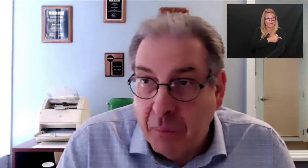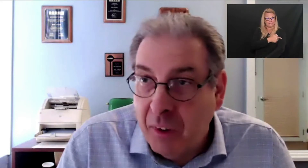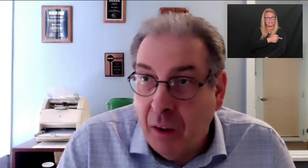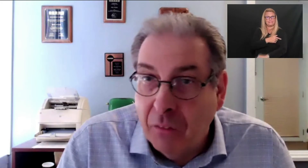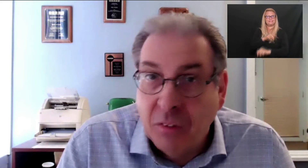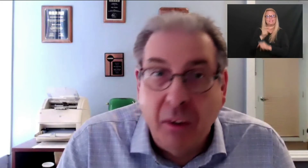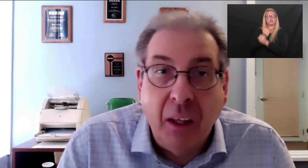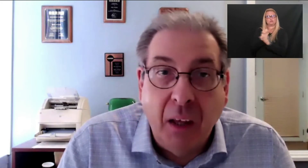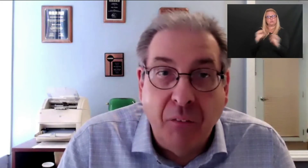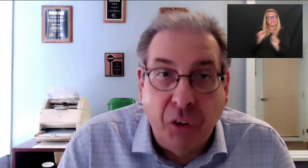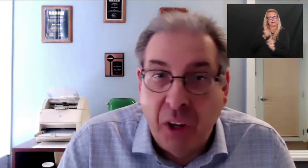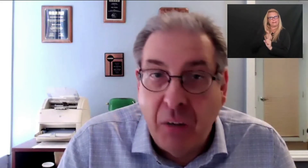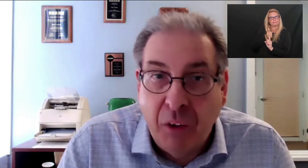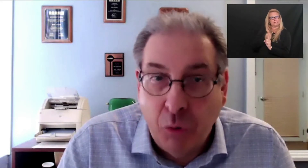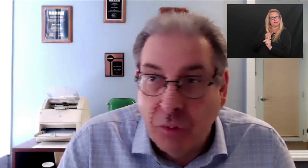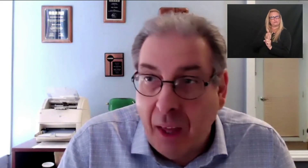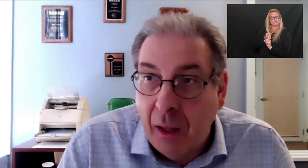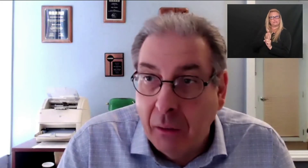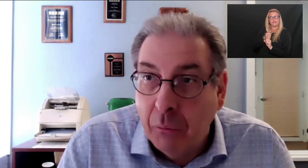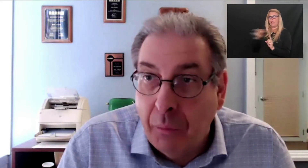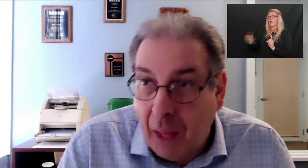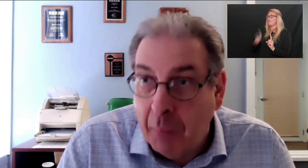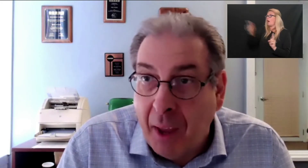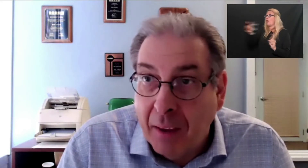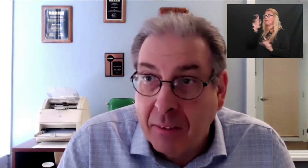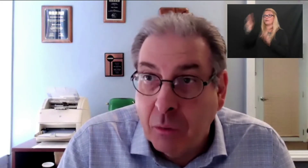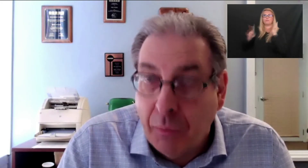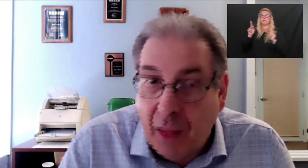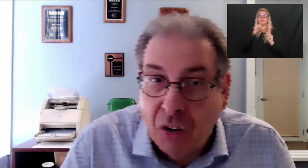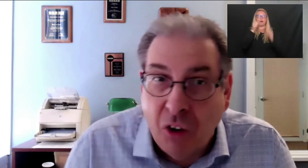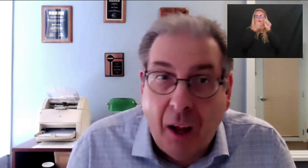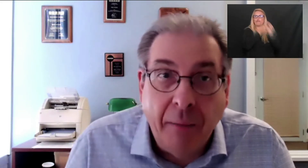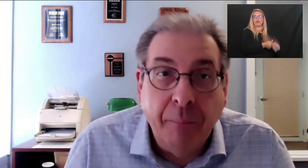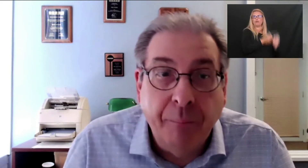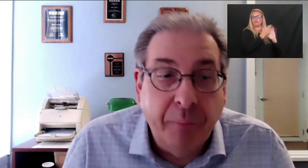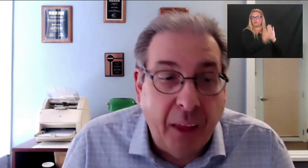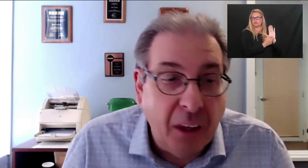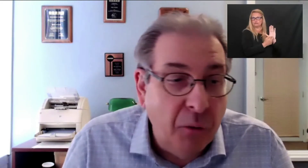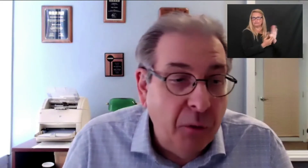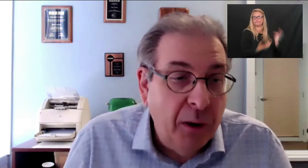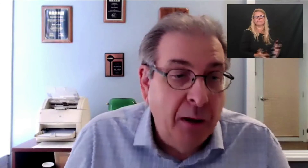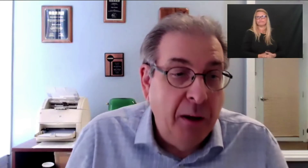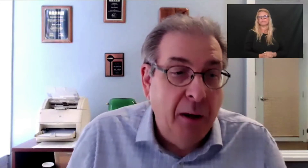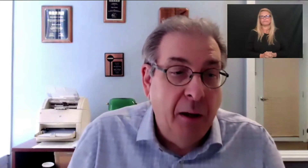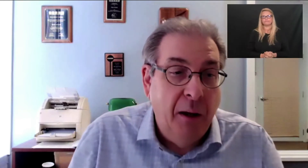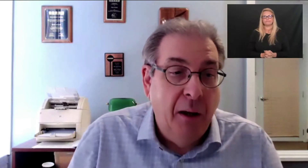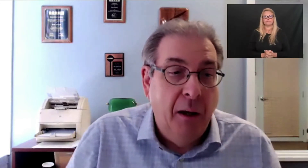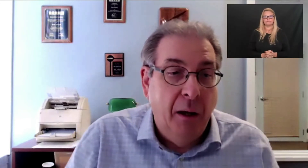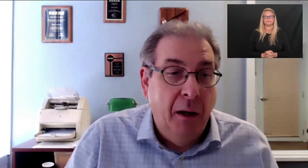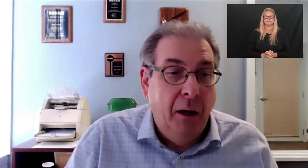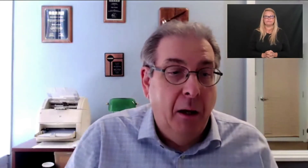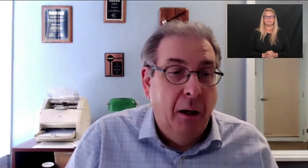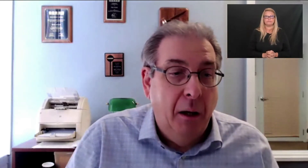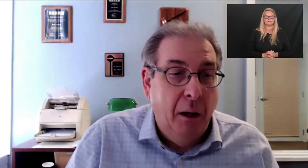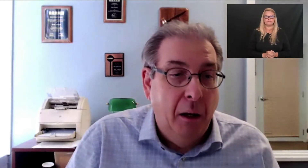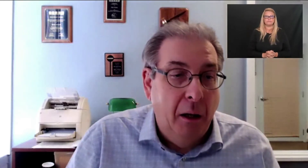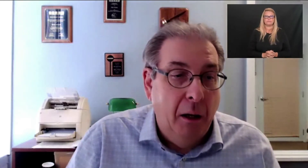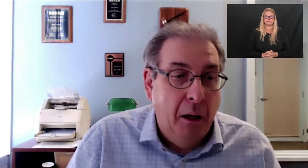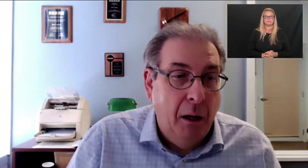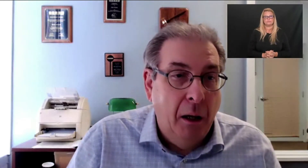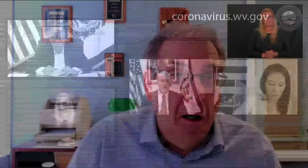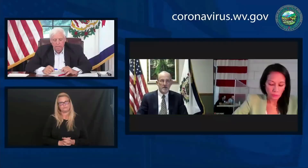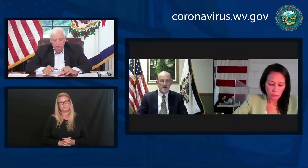protect themselves if there are individuals out without a mask, without a shot? Thank you. Well,